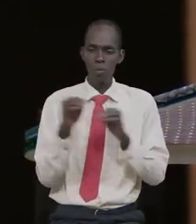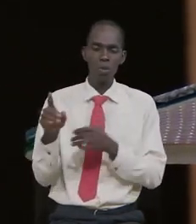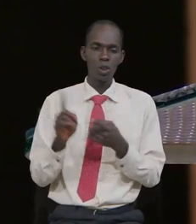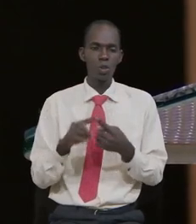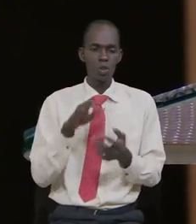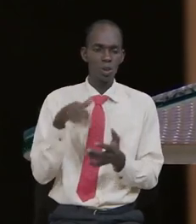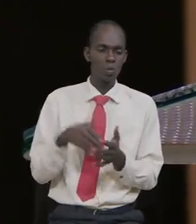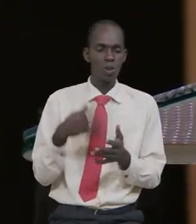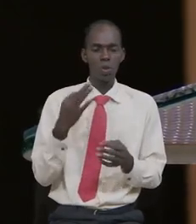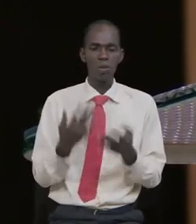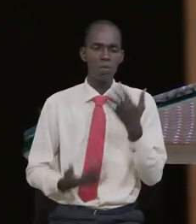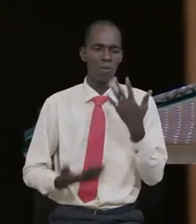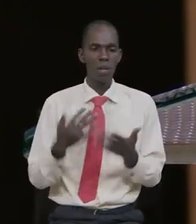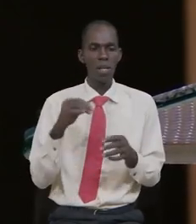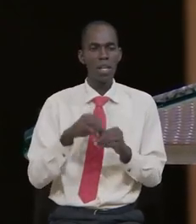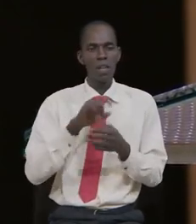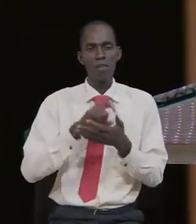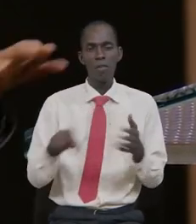fiery furnace in